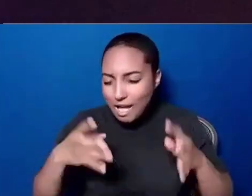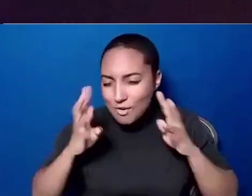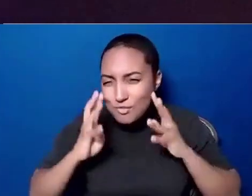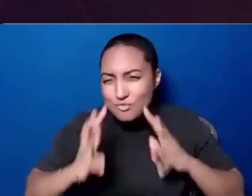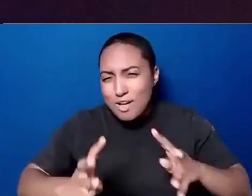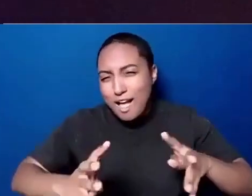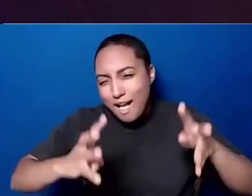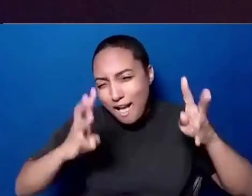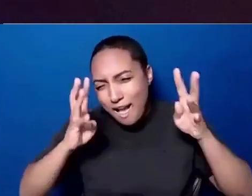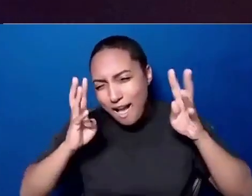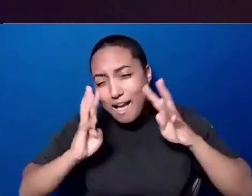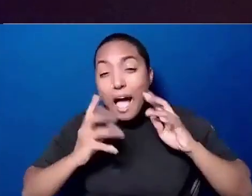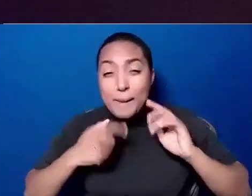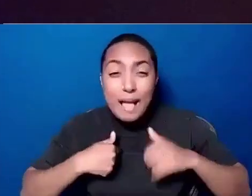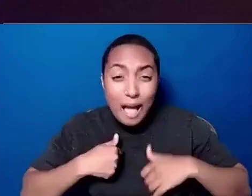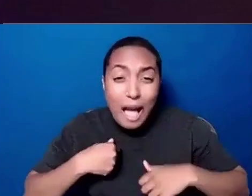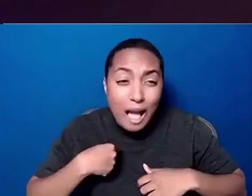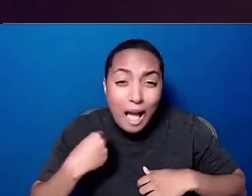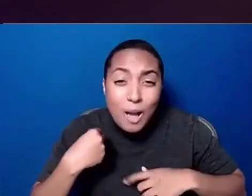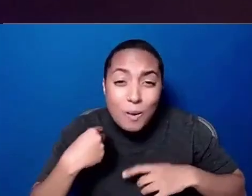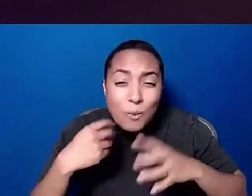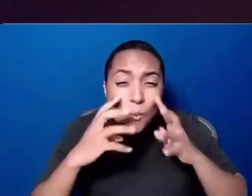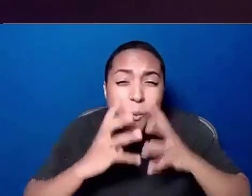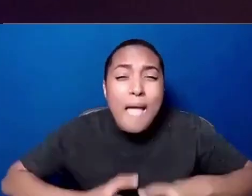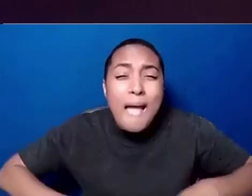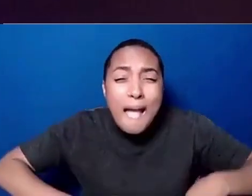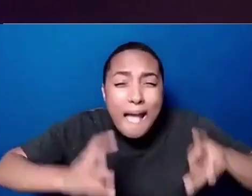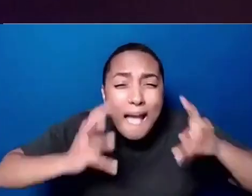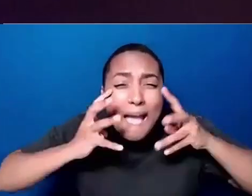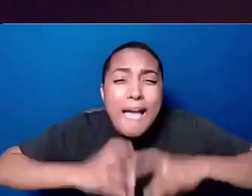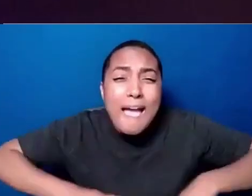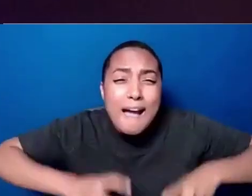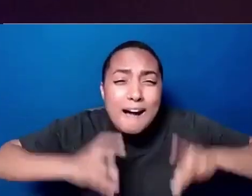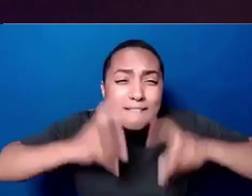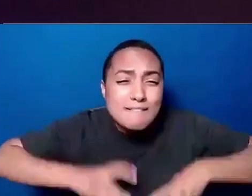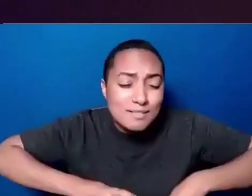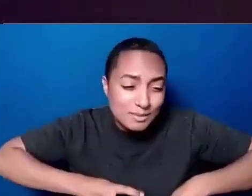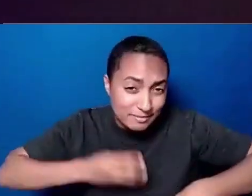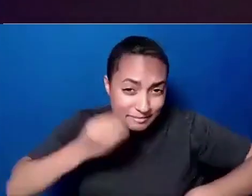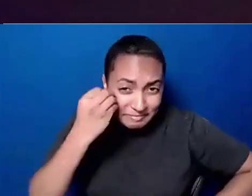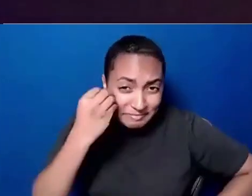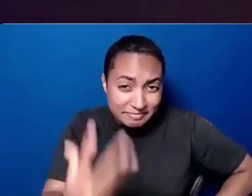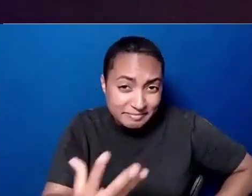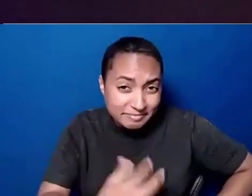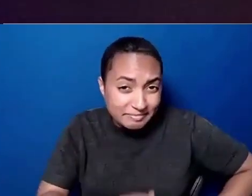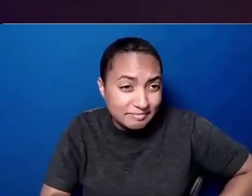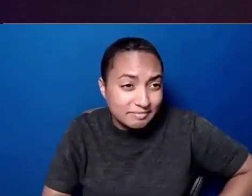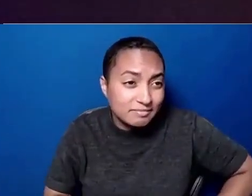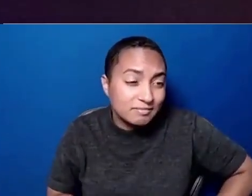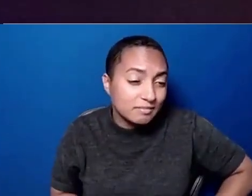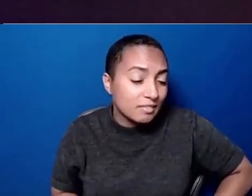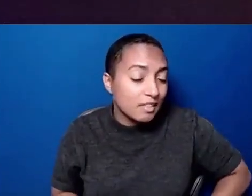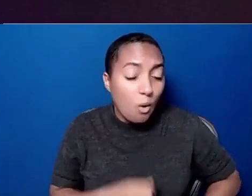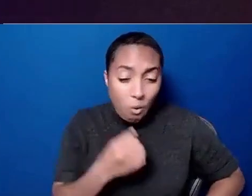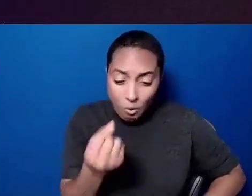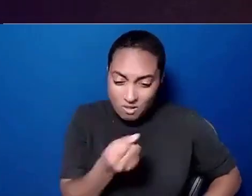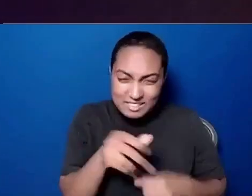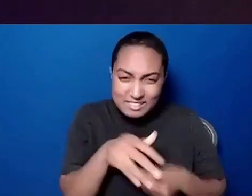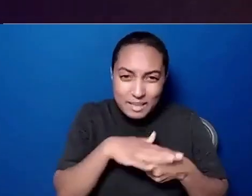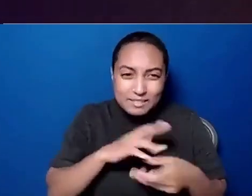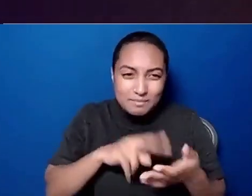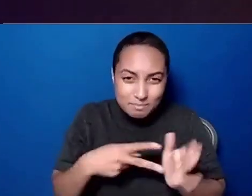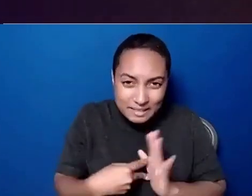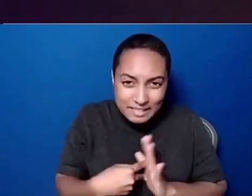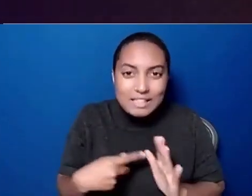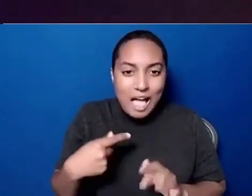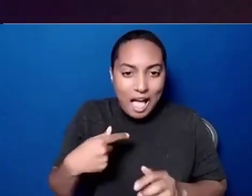I wailed. Holding space means I have to stay in my rituals. I am doing what I invite